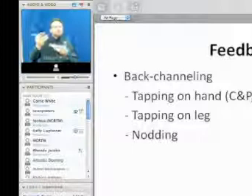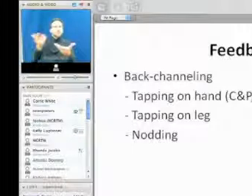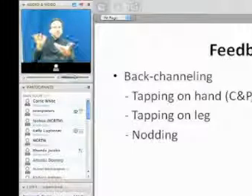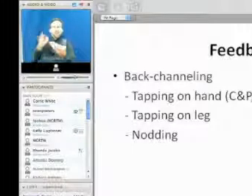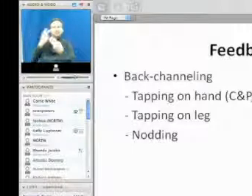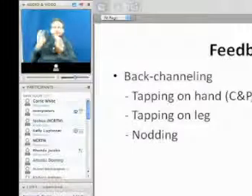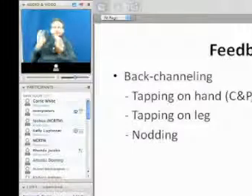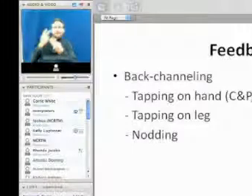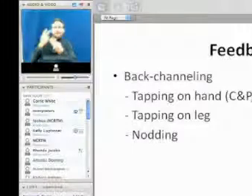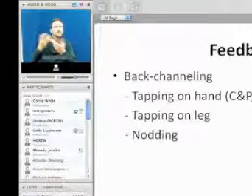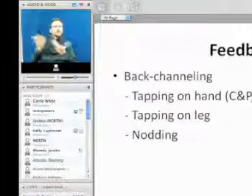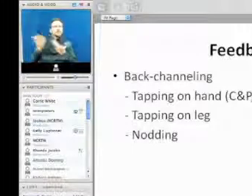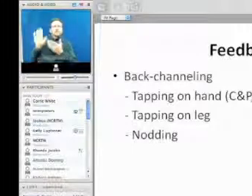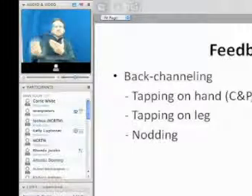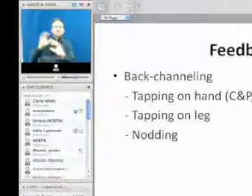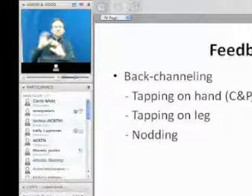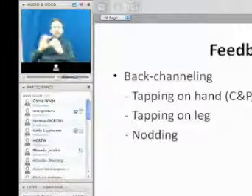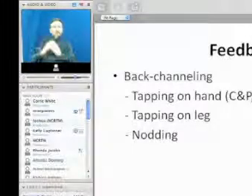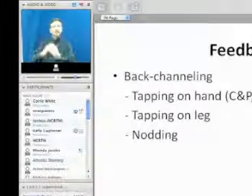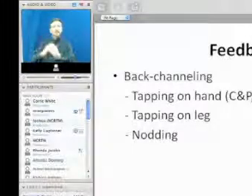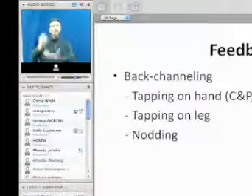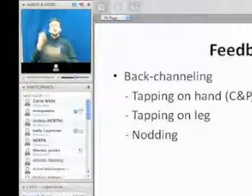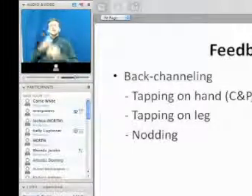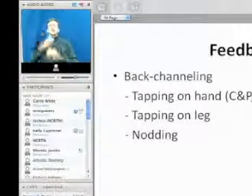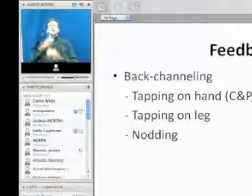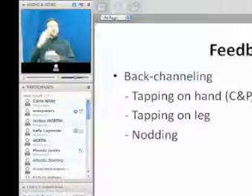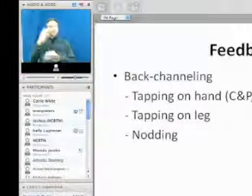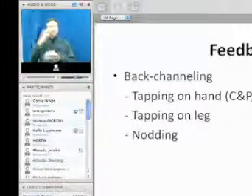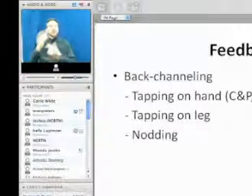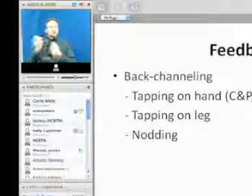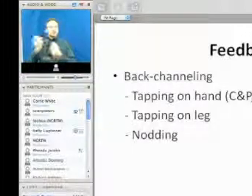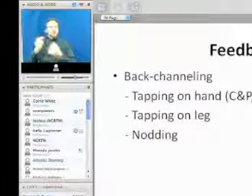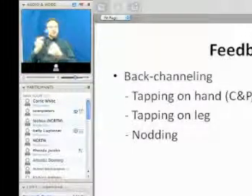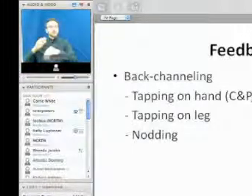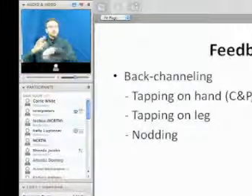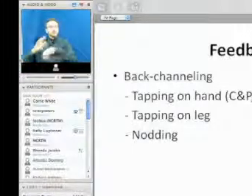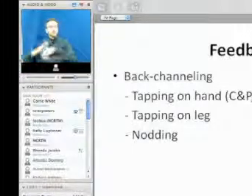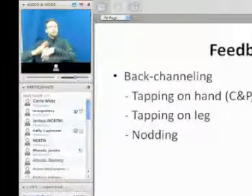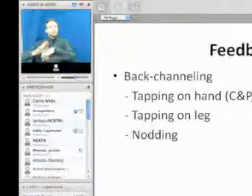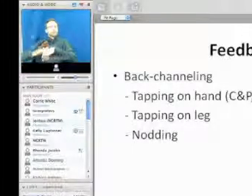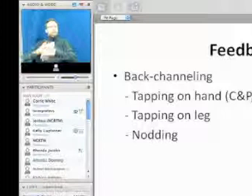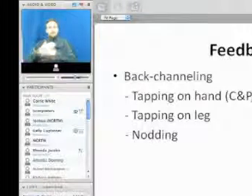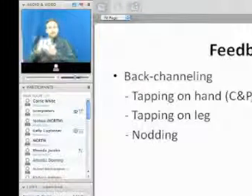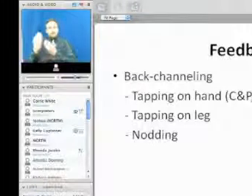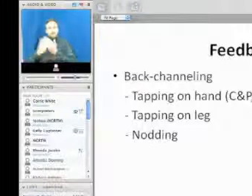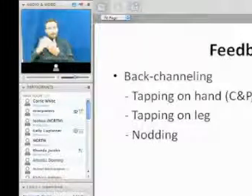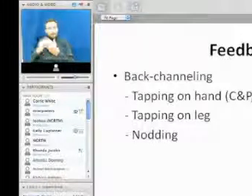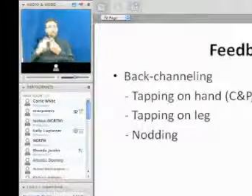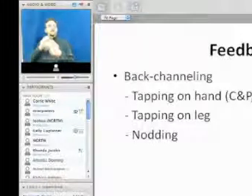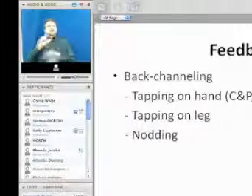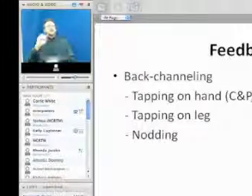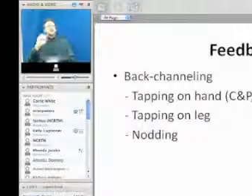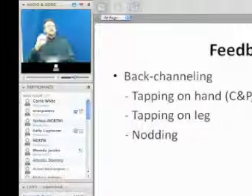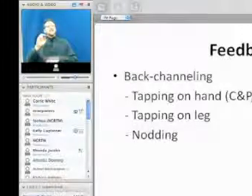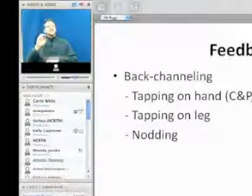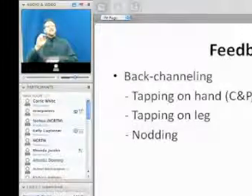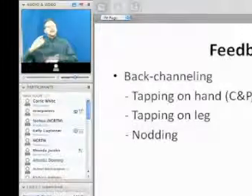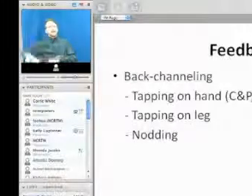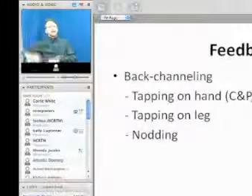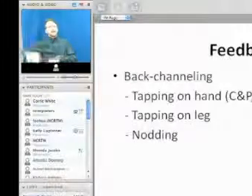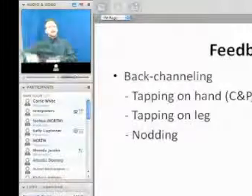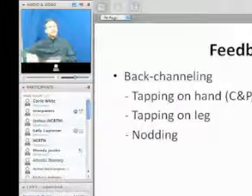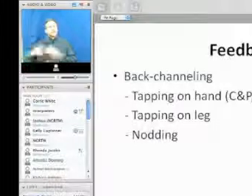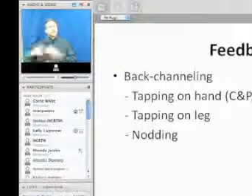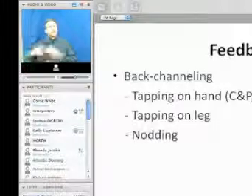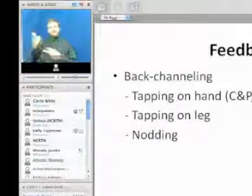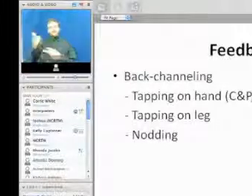also. There could be tapping on the hand or tapping on the leg or nodding or any feedback that you're getting, back channeling